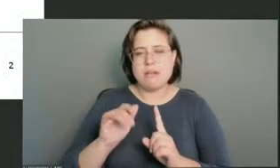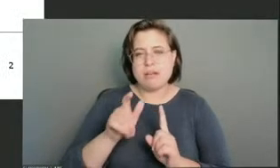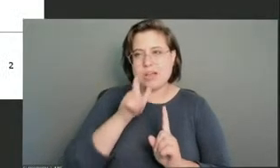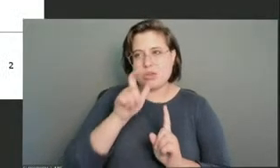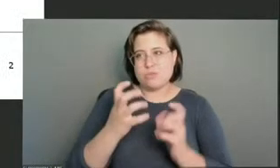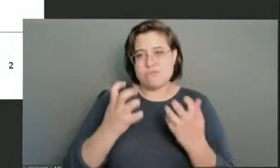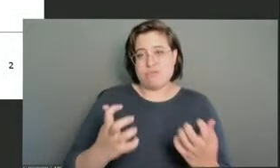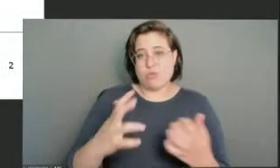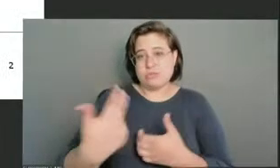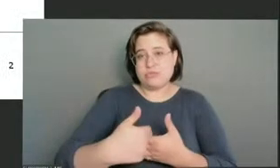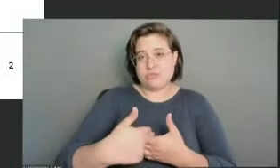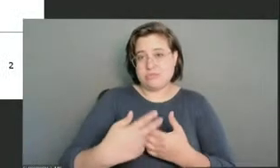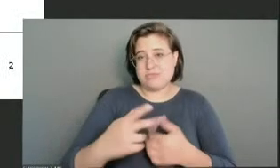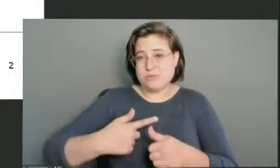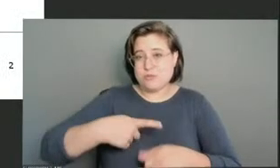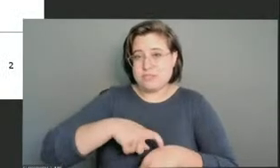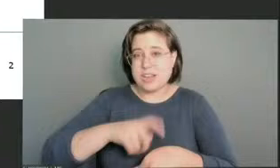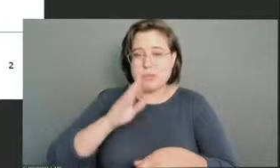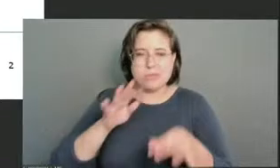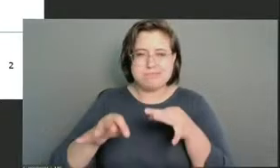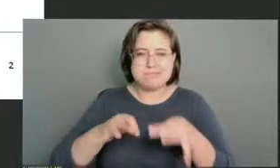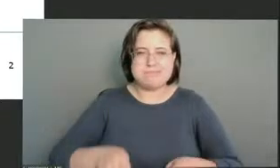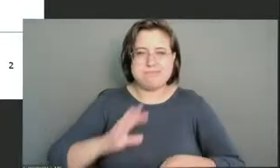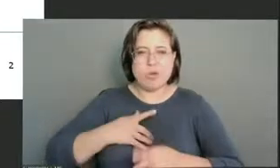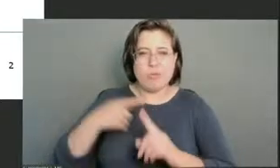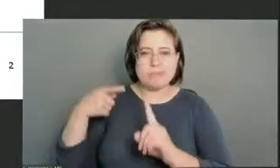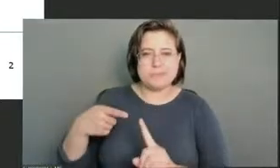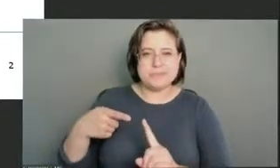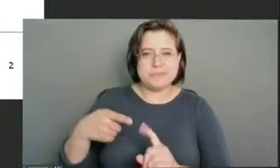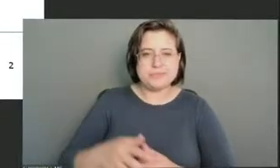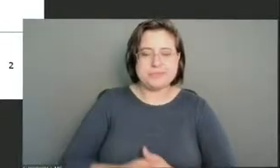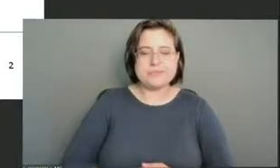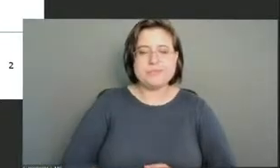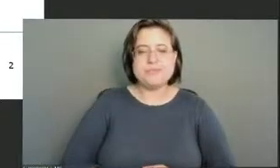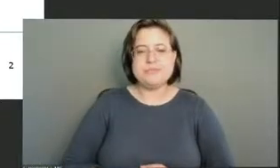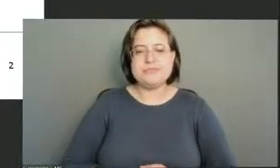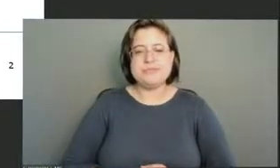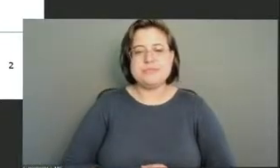time about the mission of the task force. This task